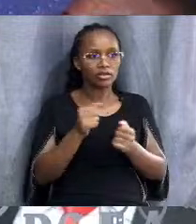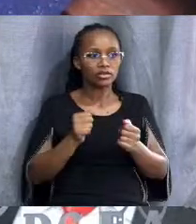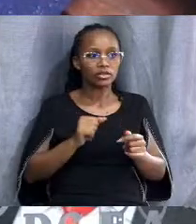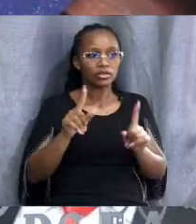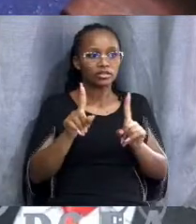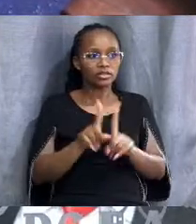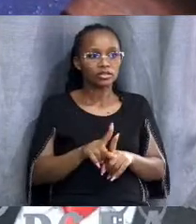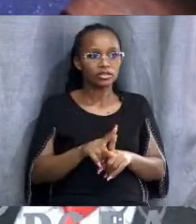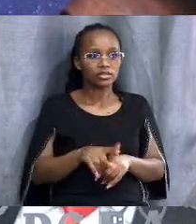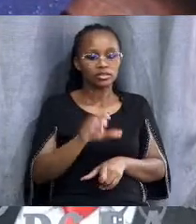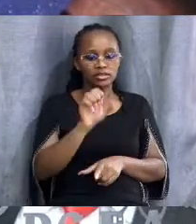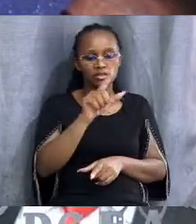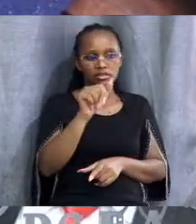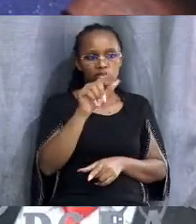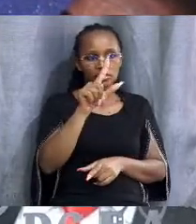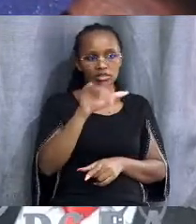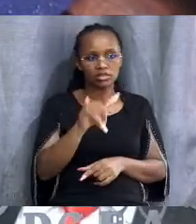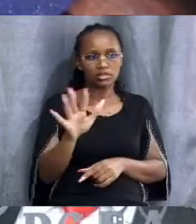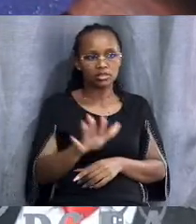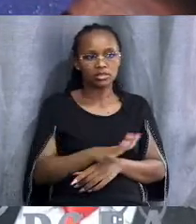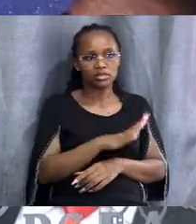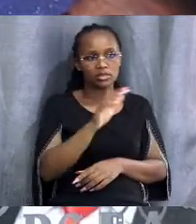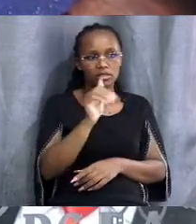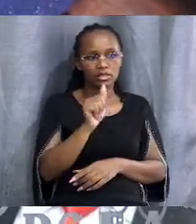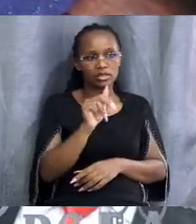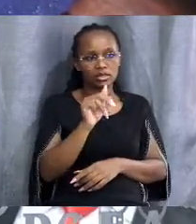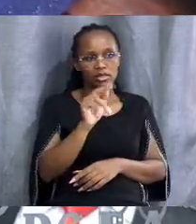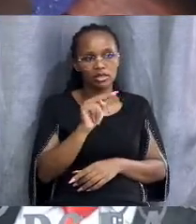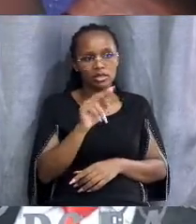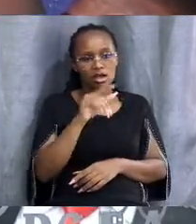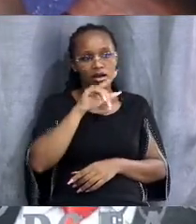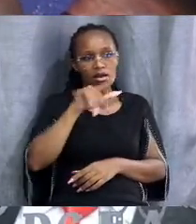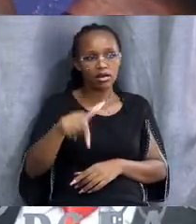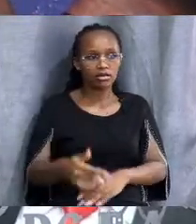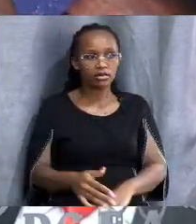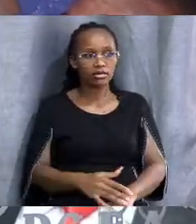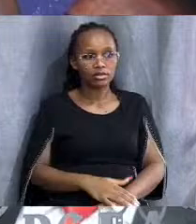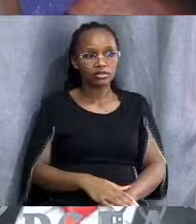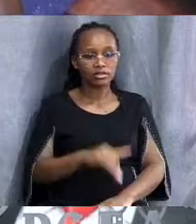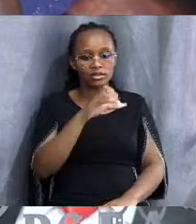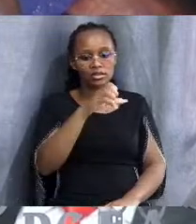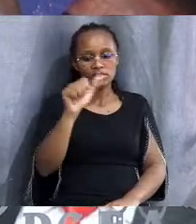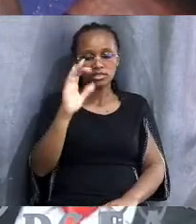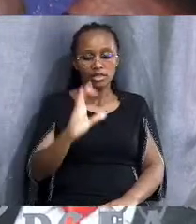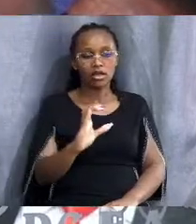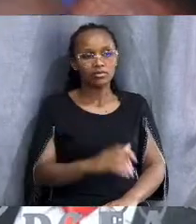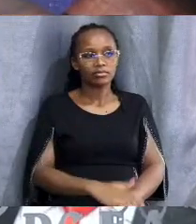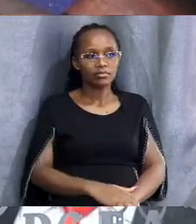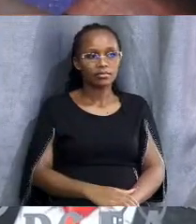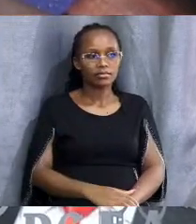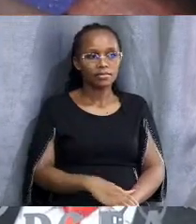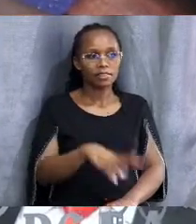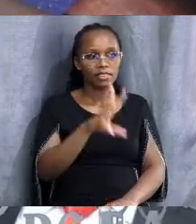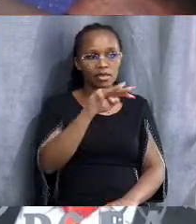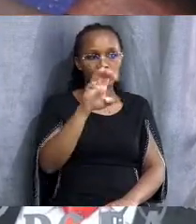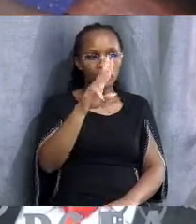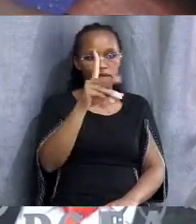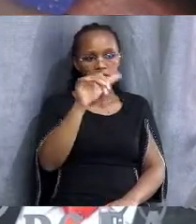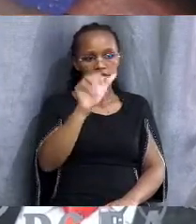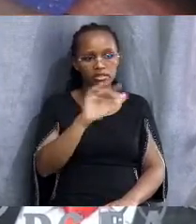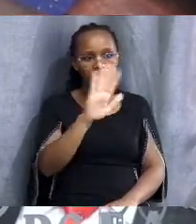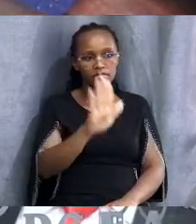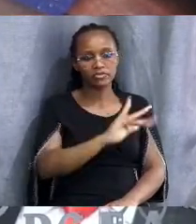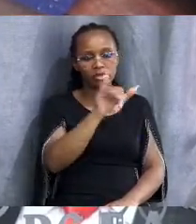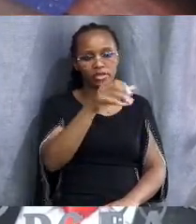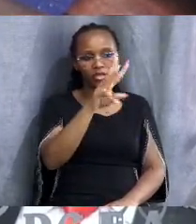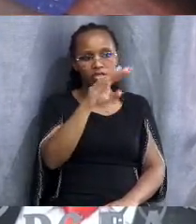sister Stacy Georgian Nyawera, his uncle James I, Isaac, Mwendia,